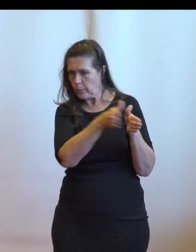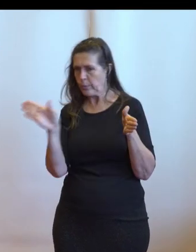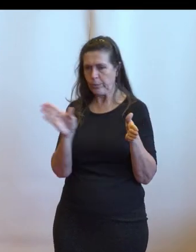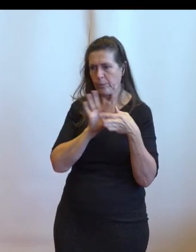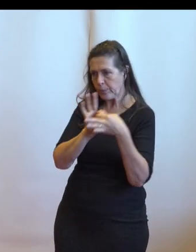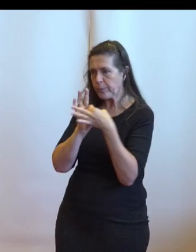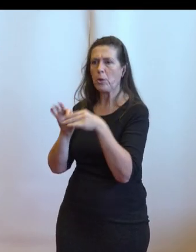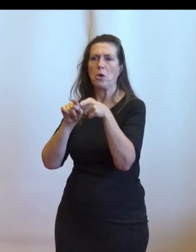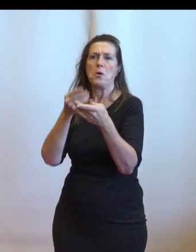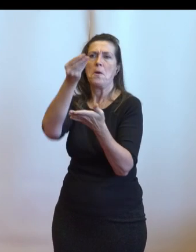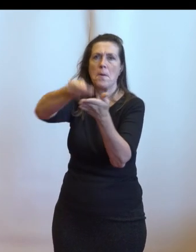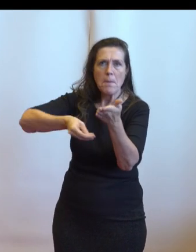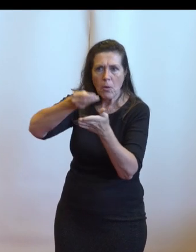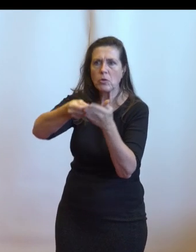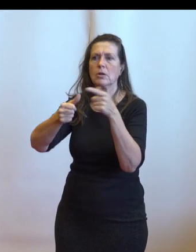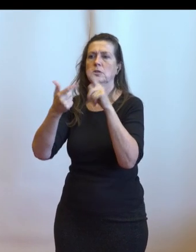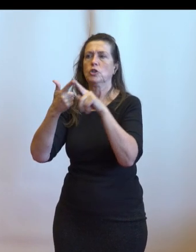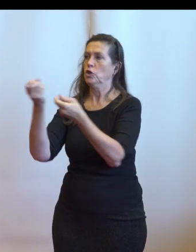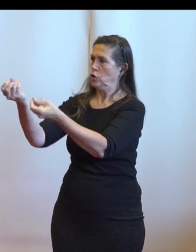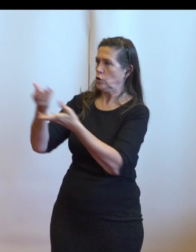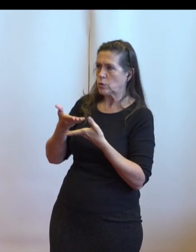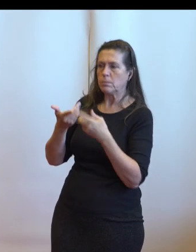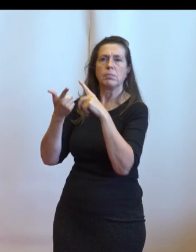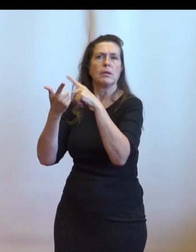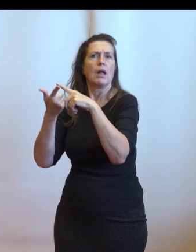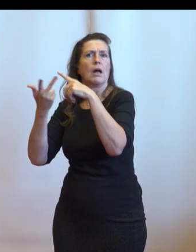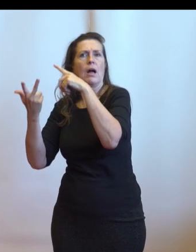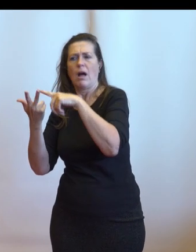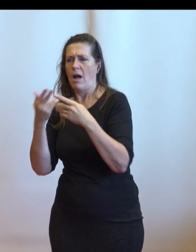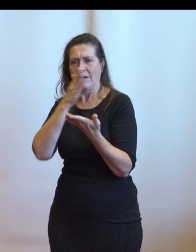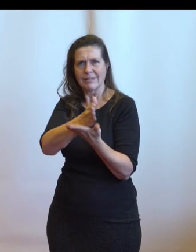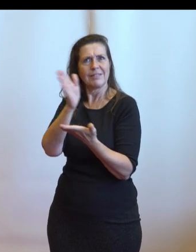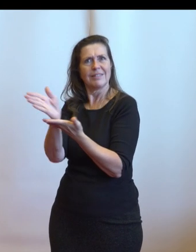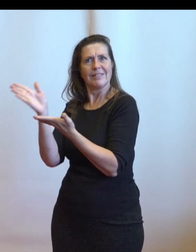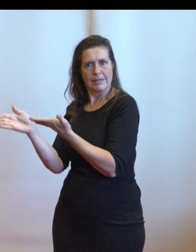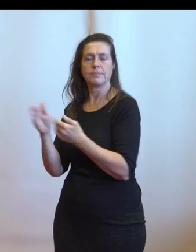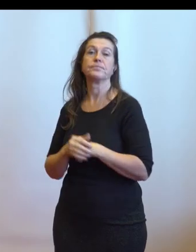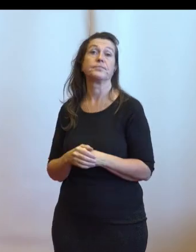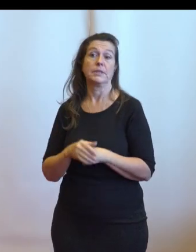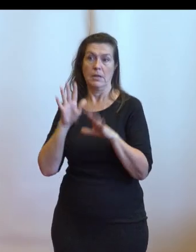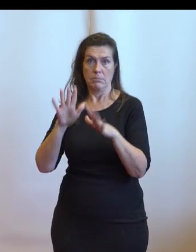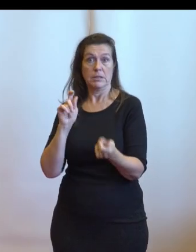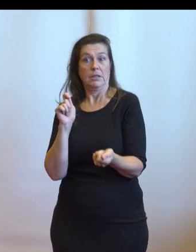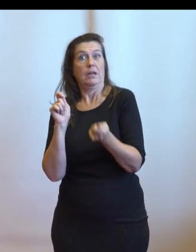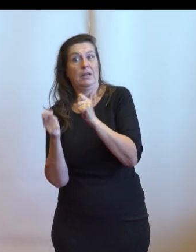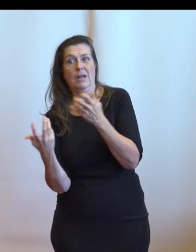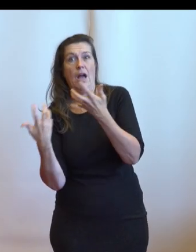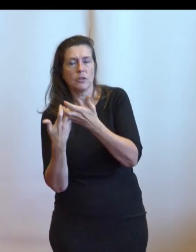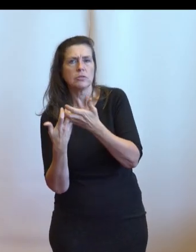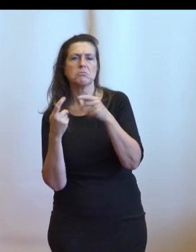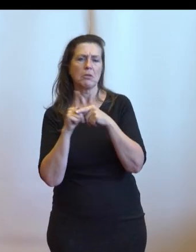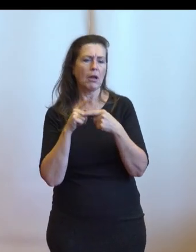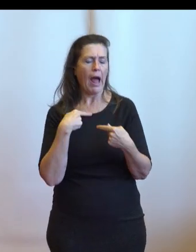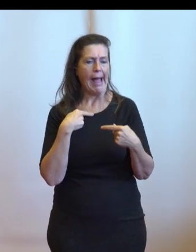your procurement, your supply partners, again, we've spoken about today already. We've got adjustments in there, again, we just talked about that, or